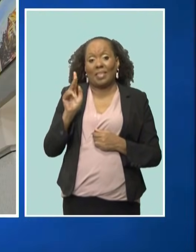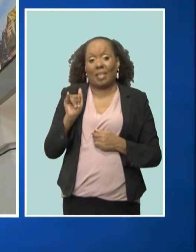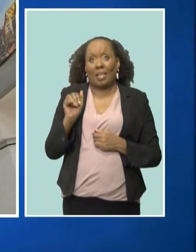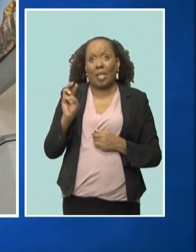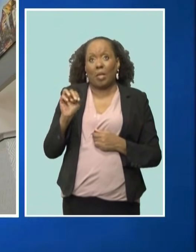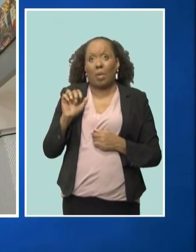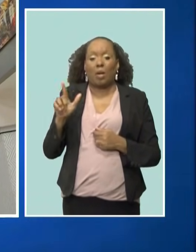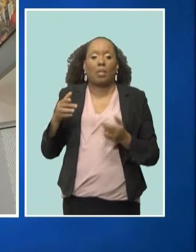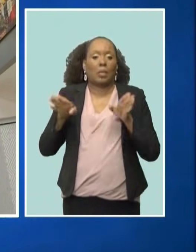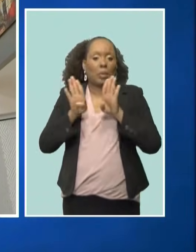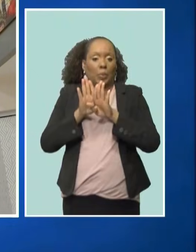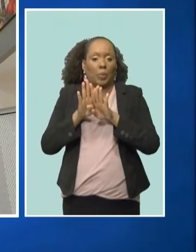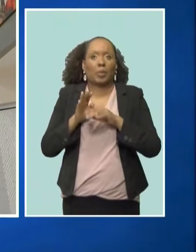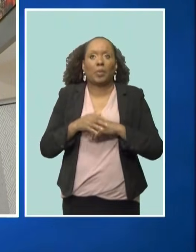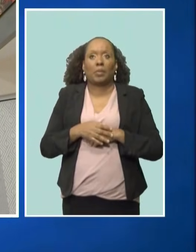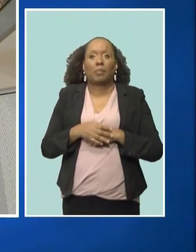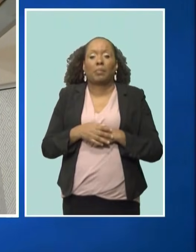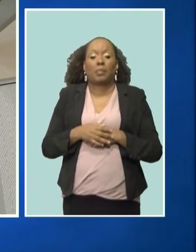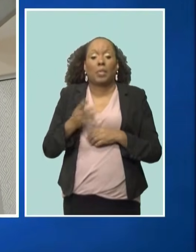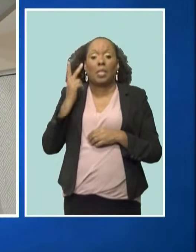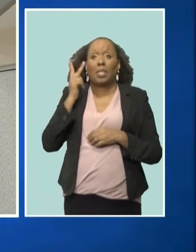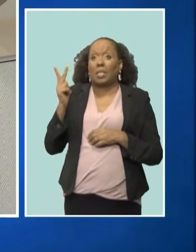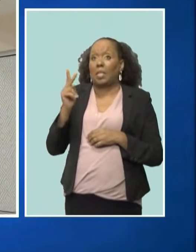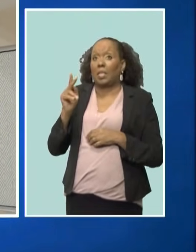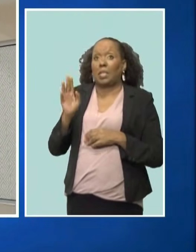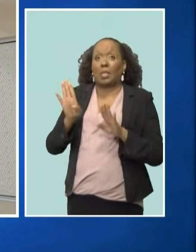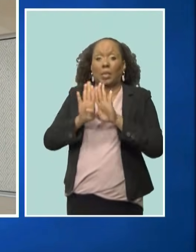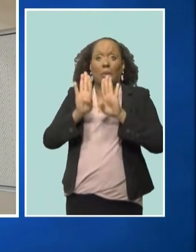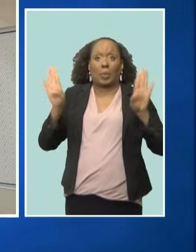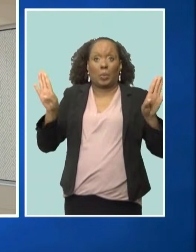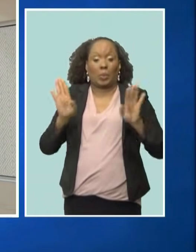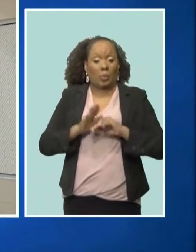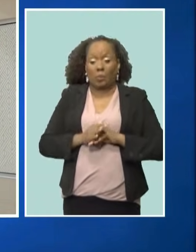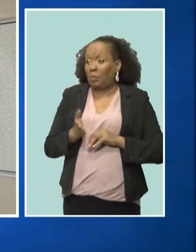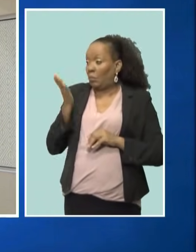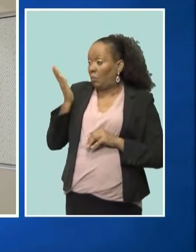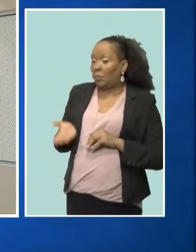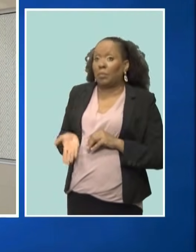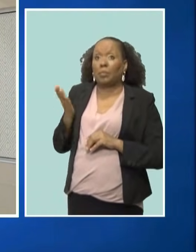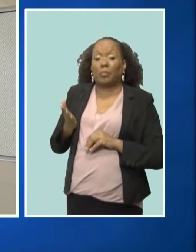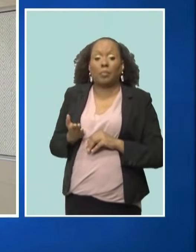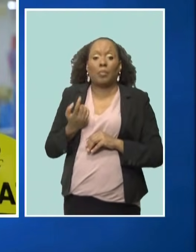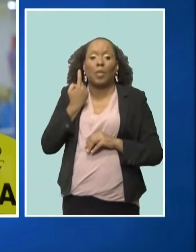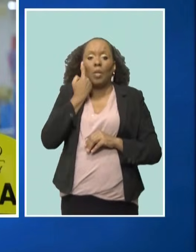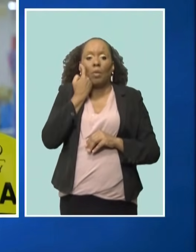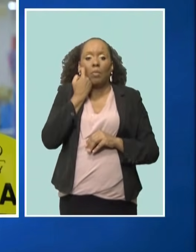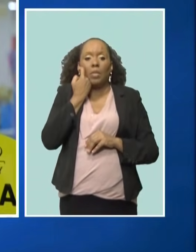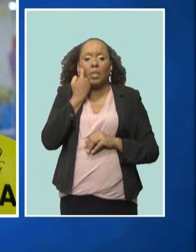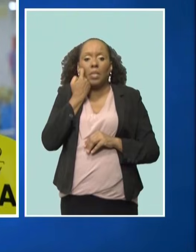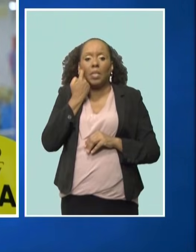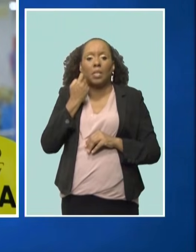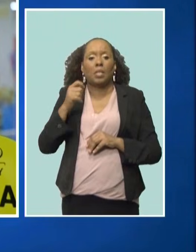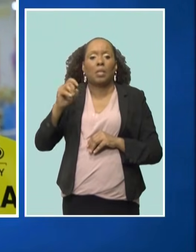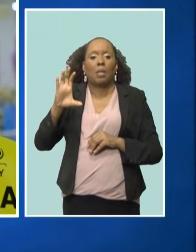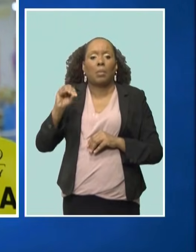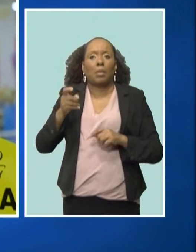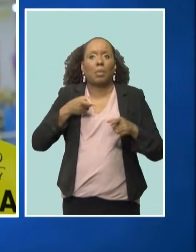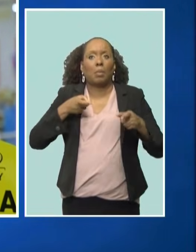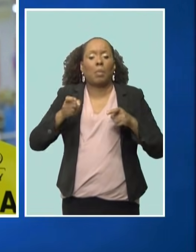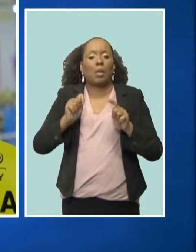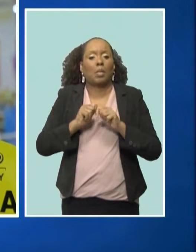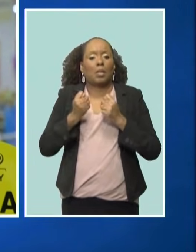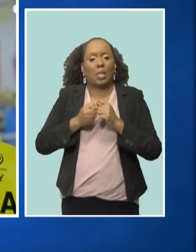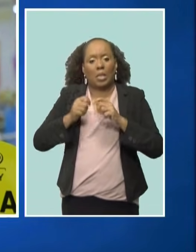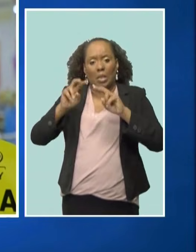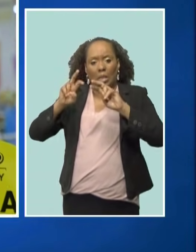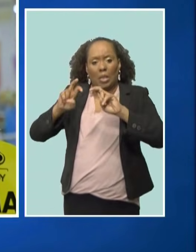public affixed to the entrance of the supermarket, it says the action comes in response to a recent assessment by the company's management team under